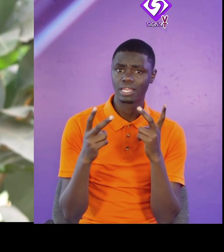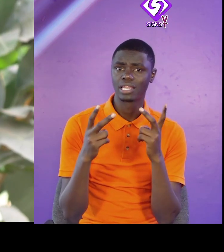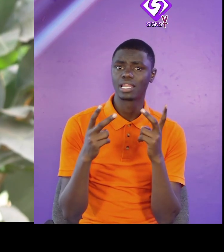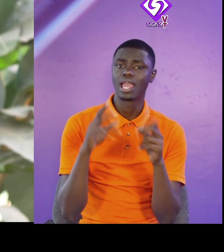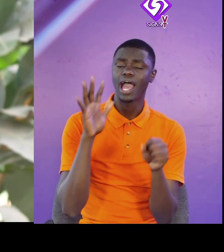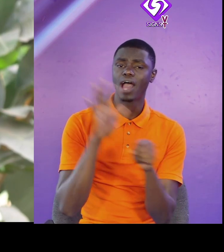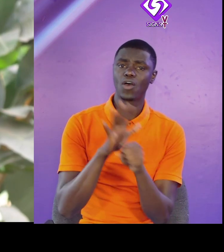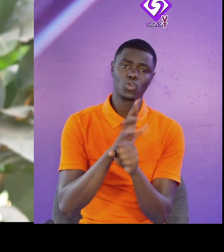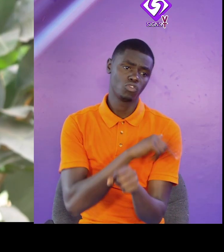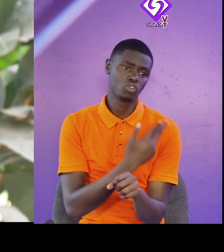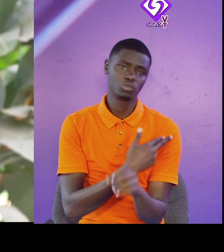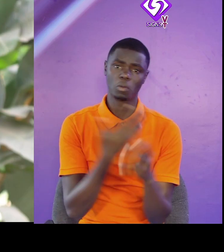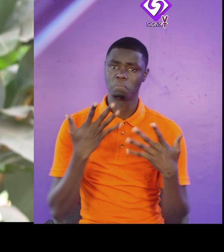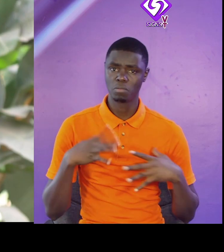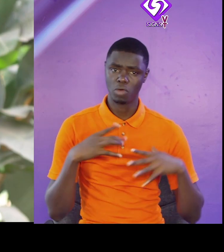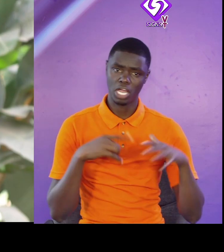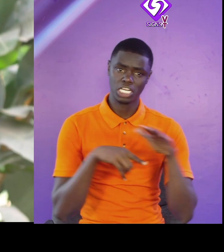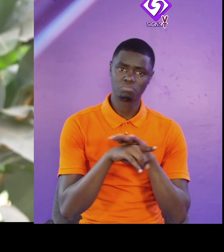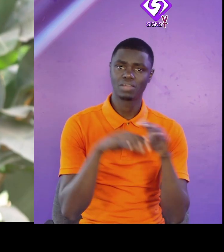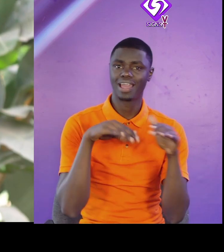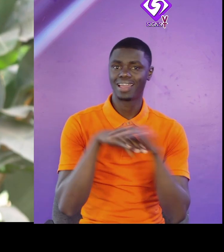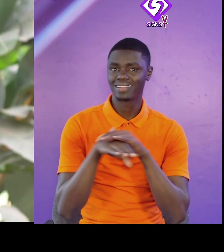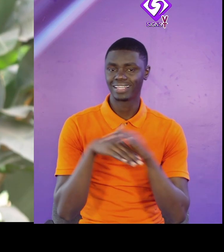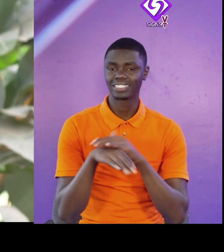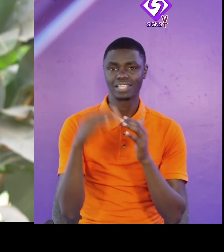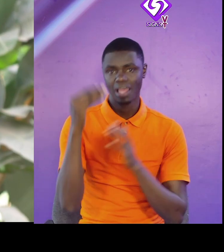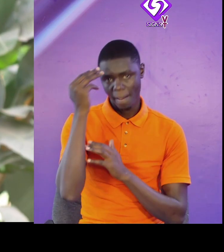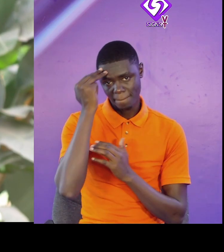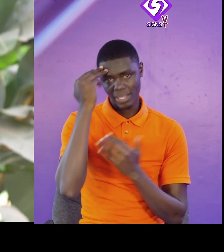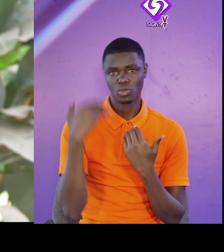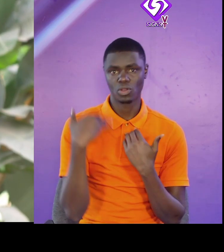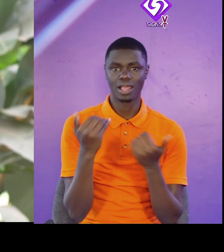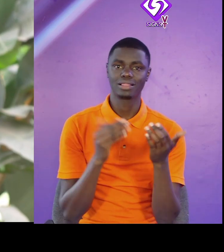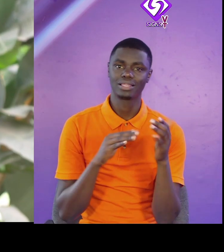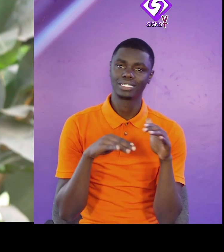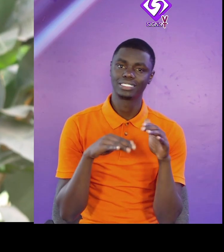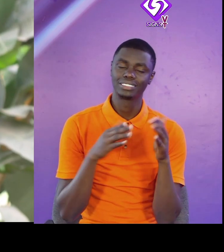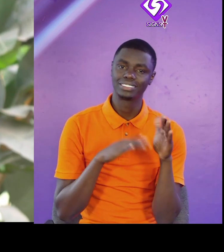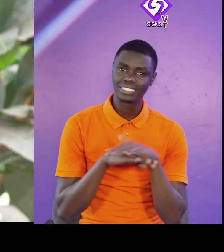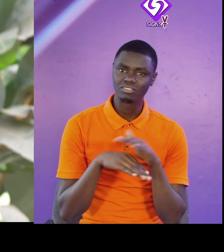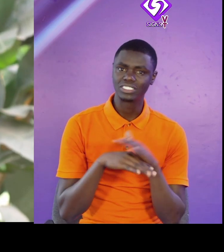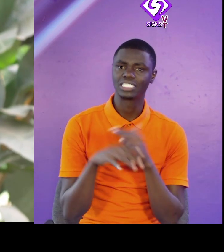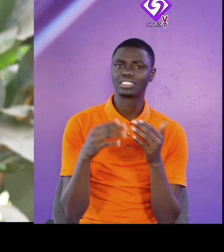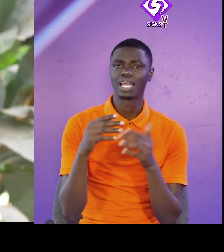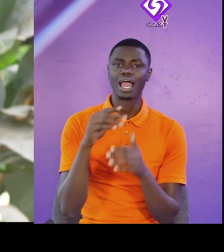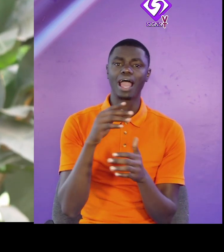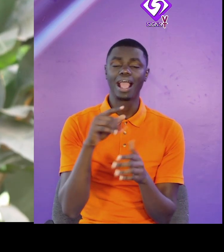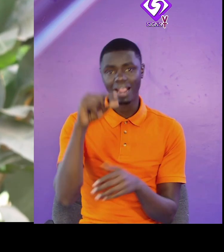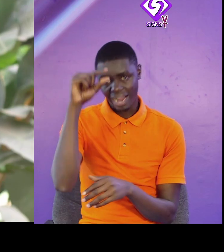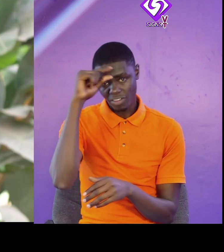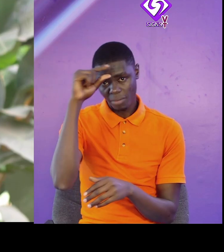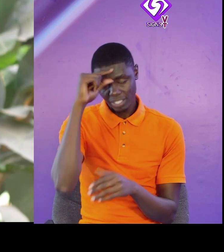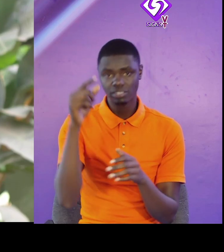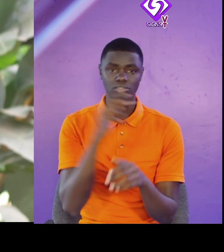hospitals where people can go in and access services. There's government and private hospitals. Then also